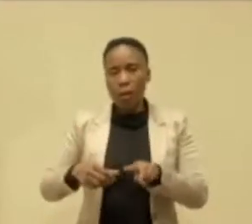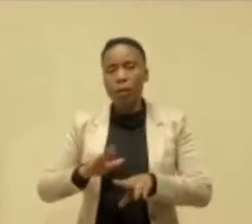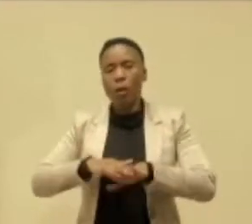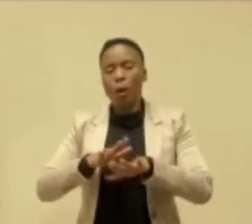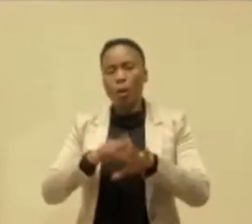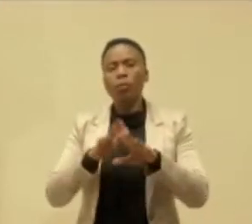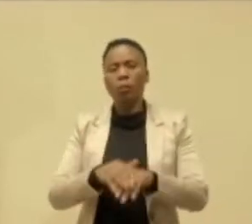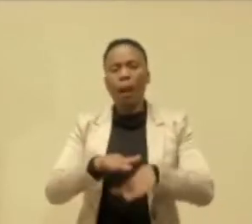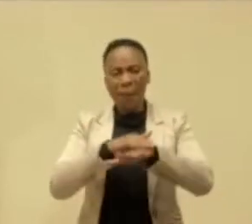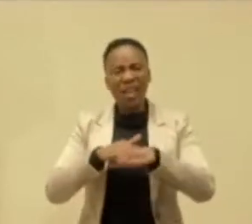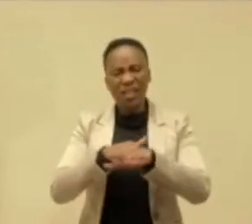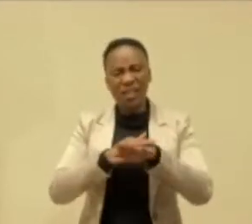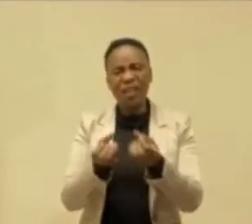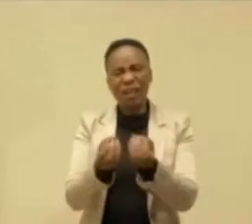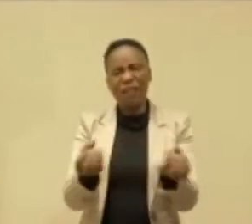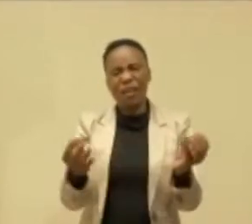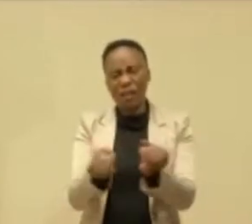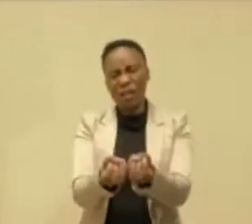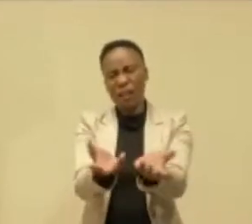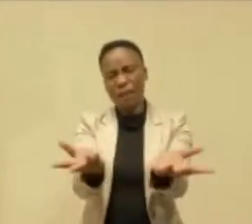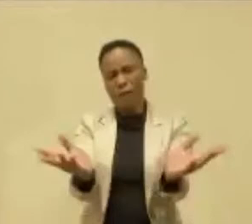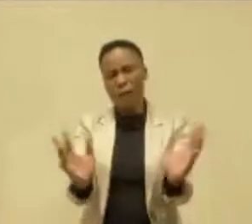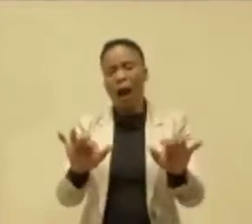provision of basic services